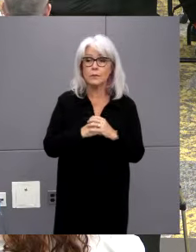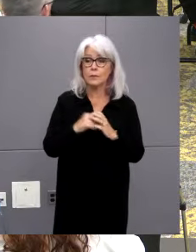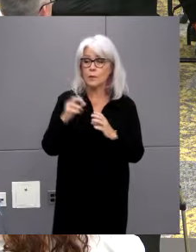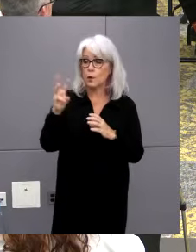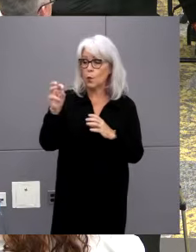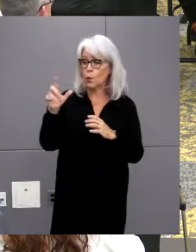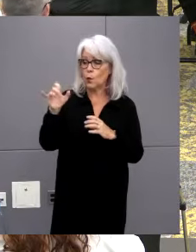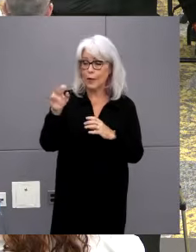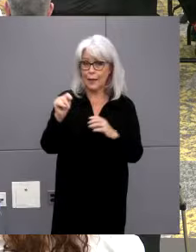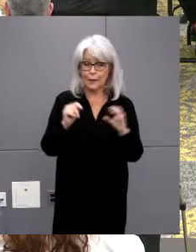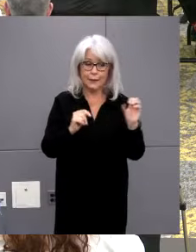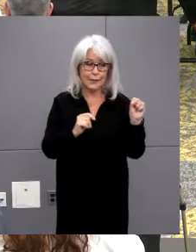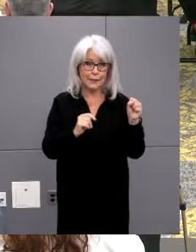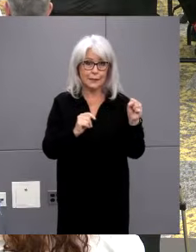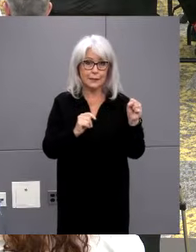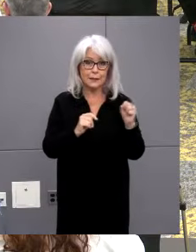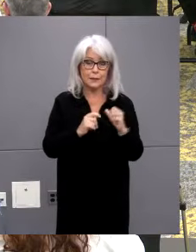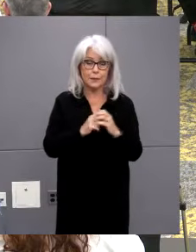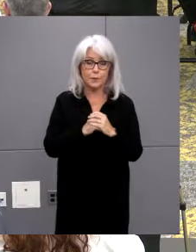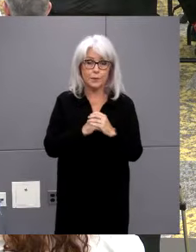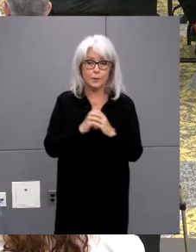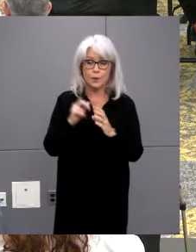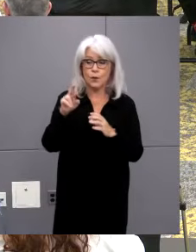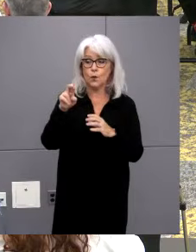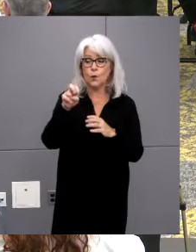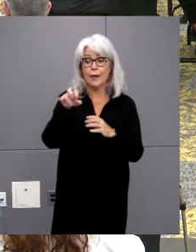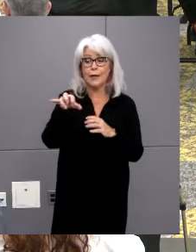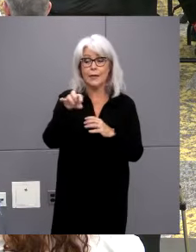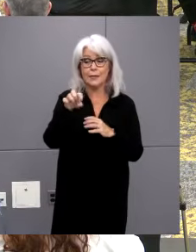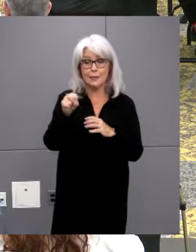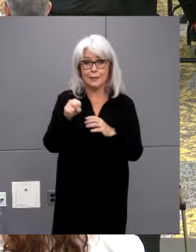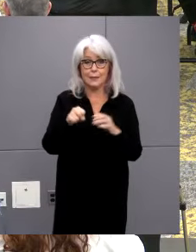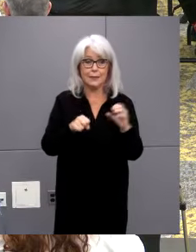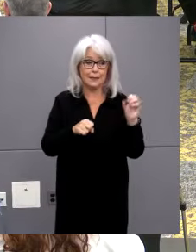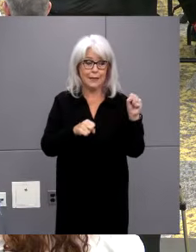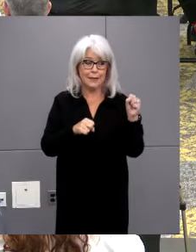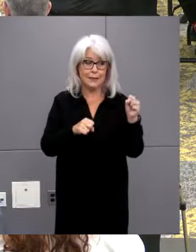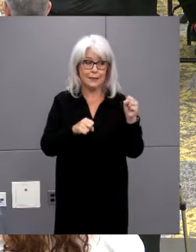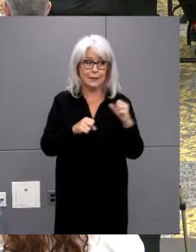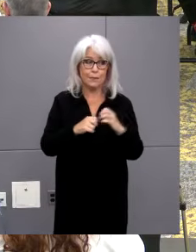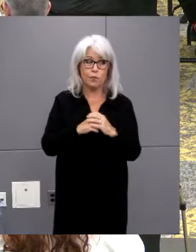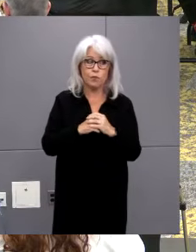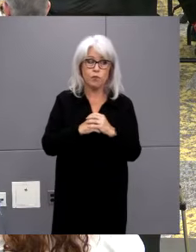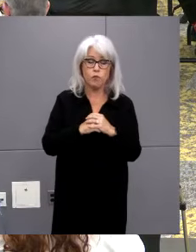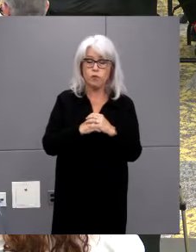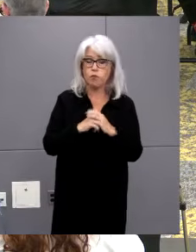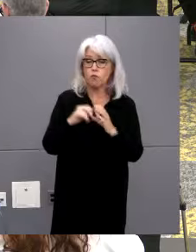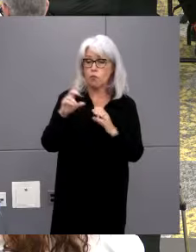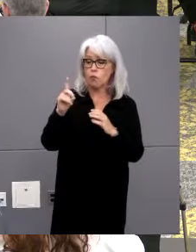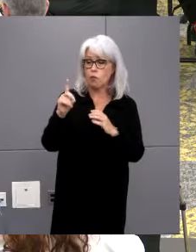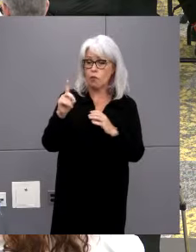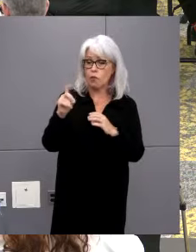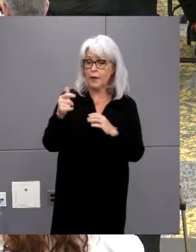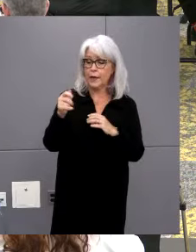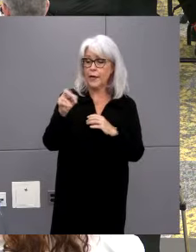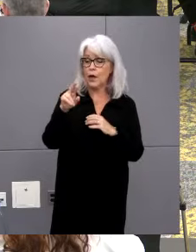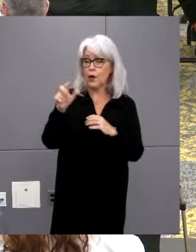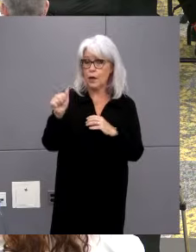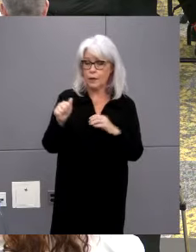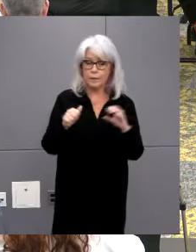Wolcott? Yes. Trustee Reyes? Yes. Trustee Guerra?